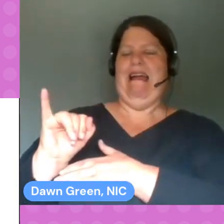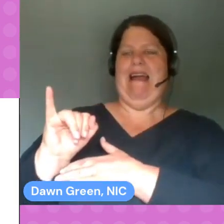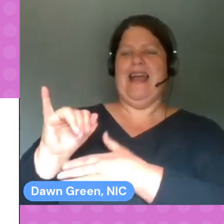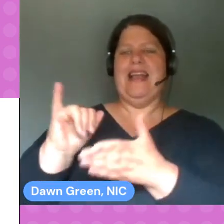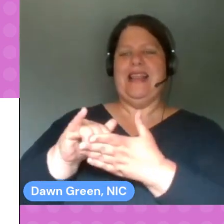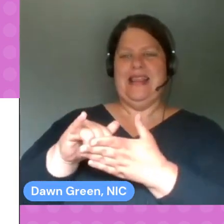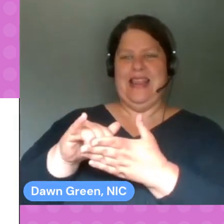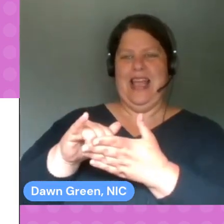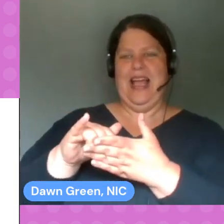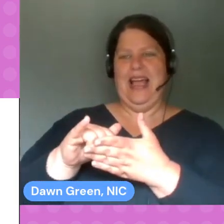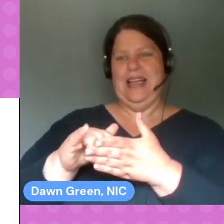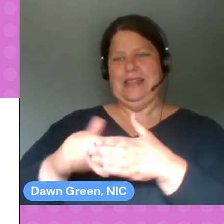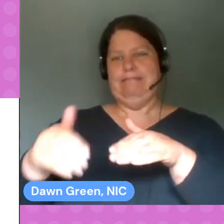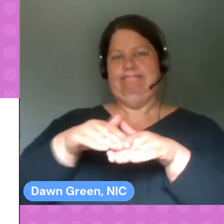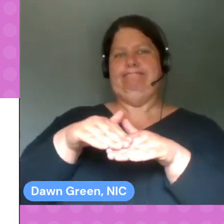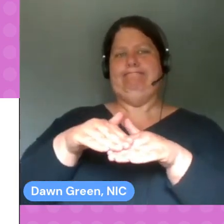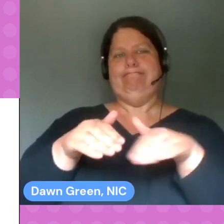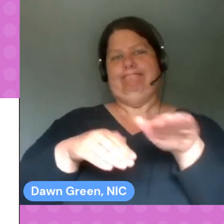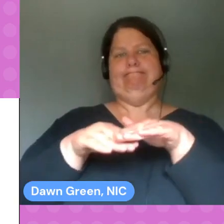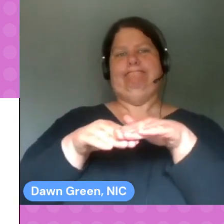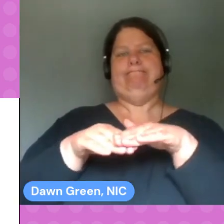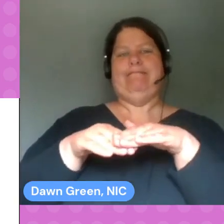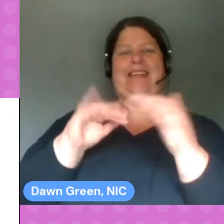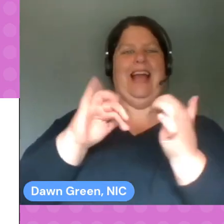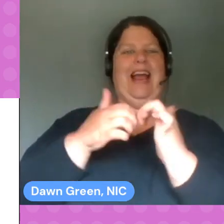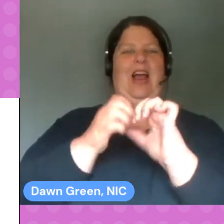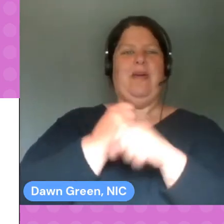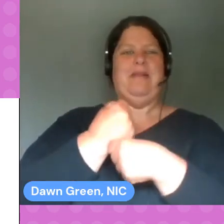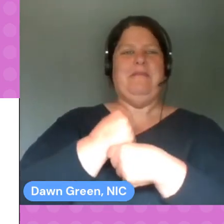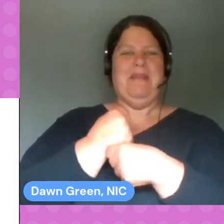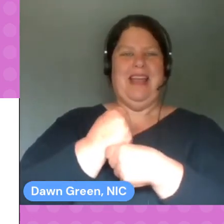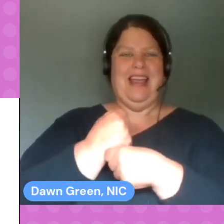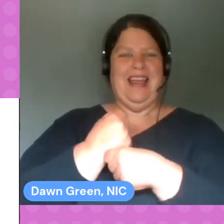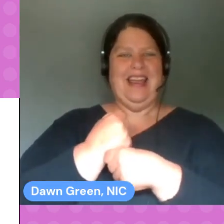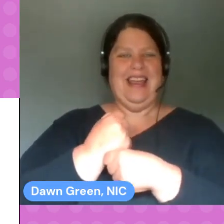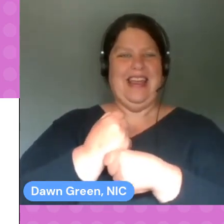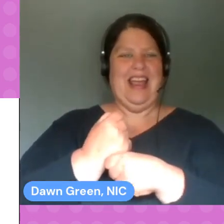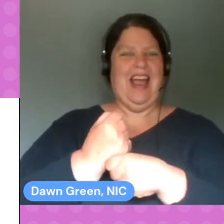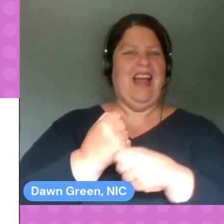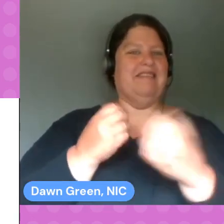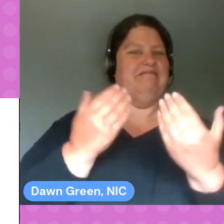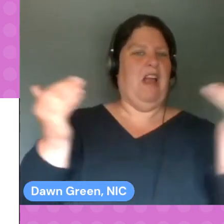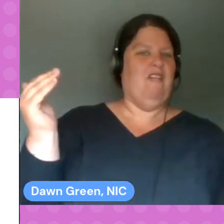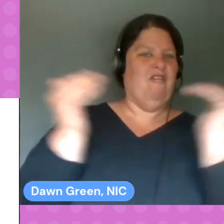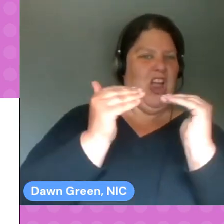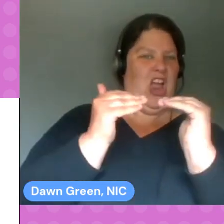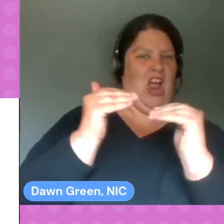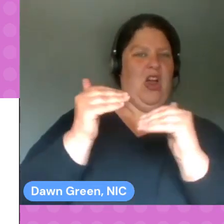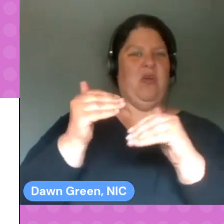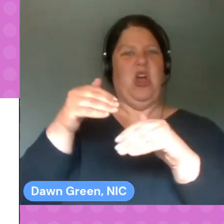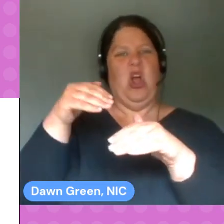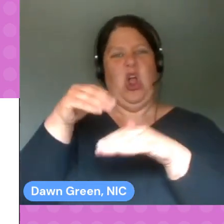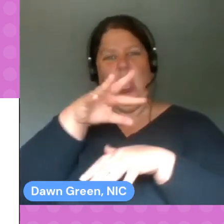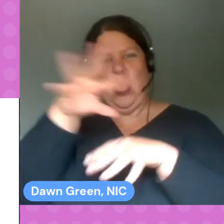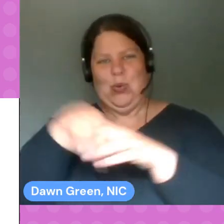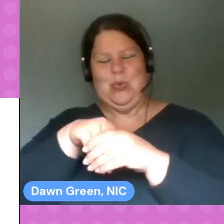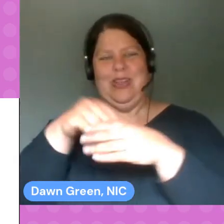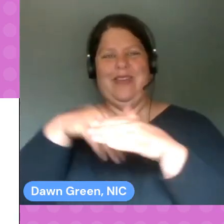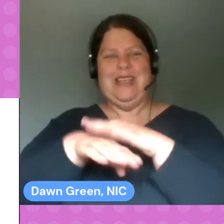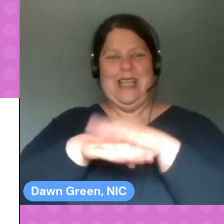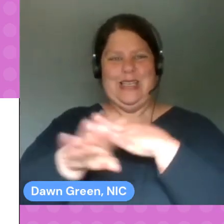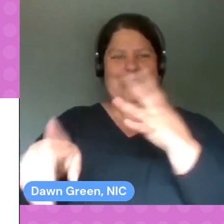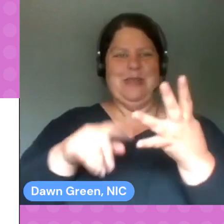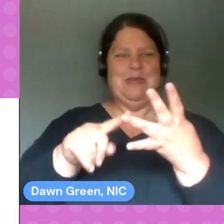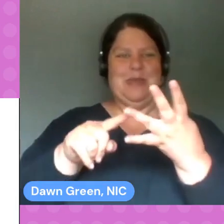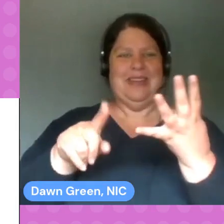additional layer of how to make that fair and inclusive and accessible from an AI standpoint as well. And how do we use that to connect